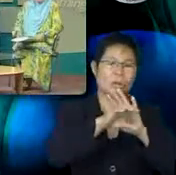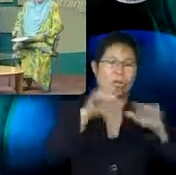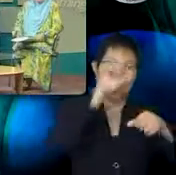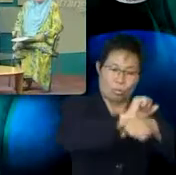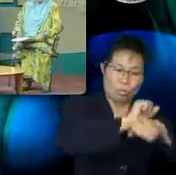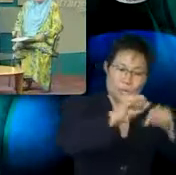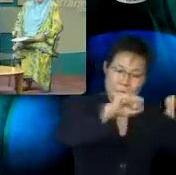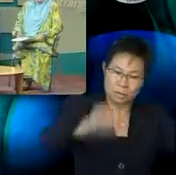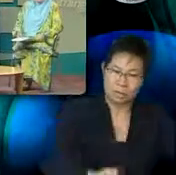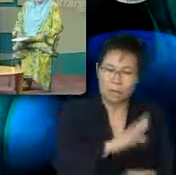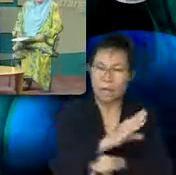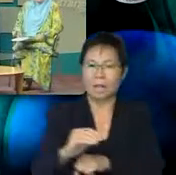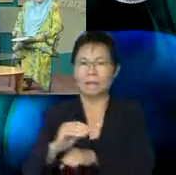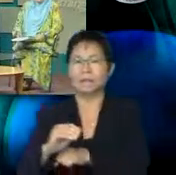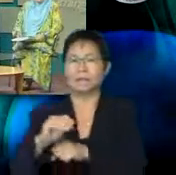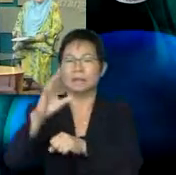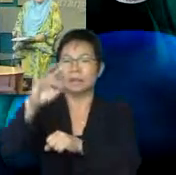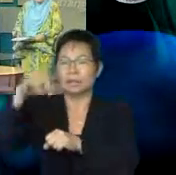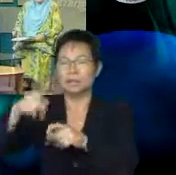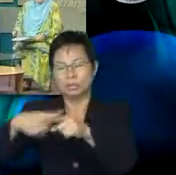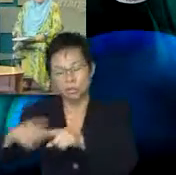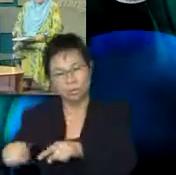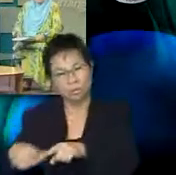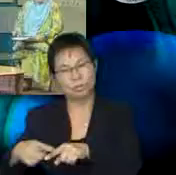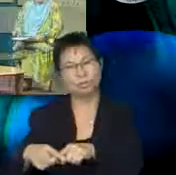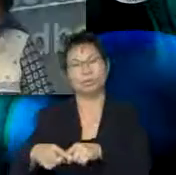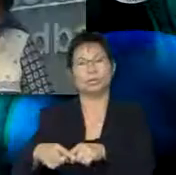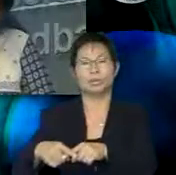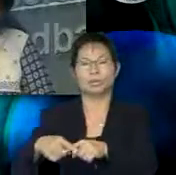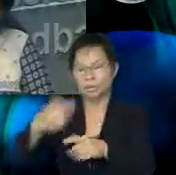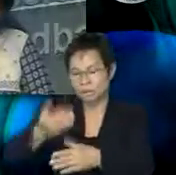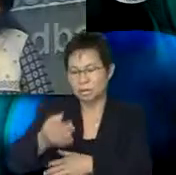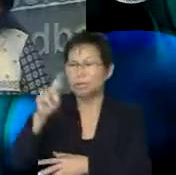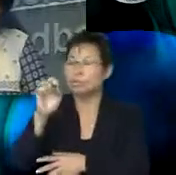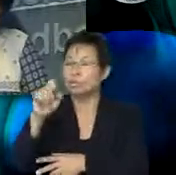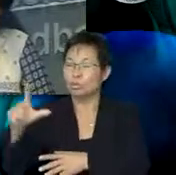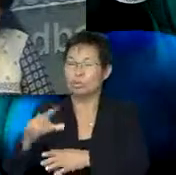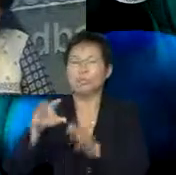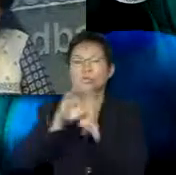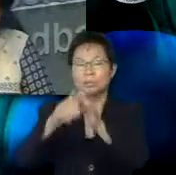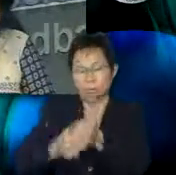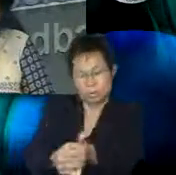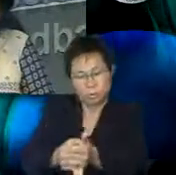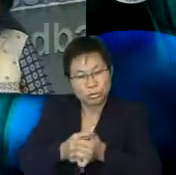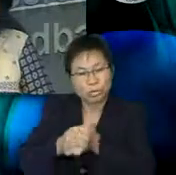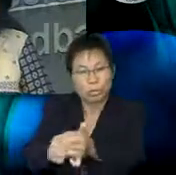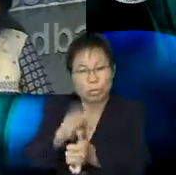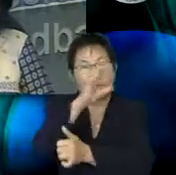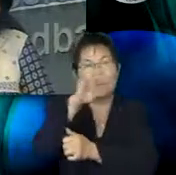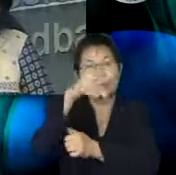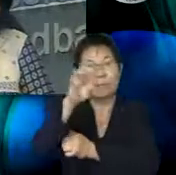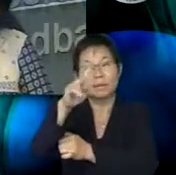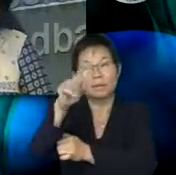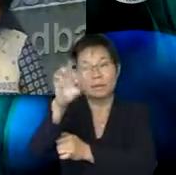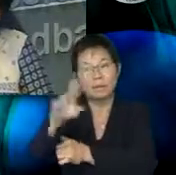carpenter uses various tools like a saw, for example. And then the carpenter is using these